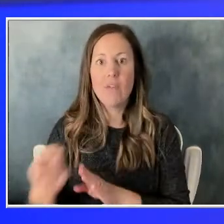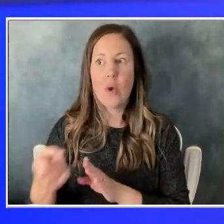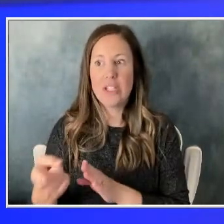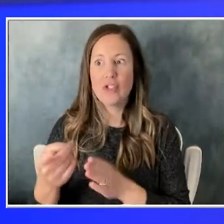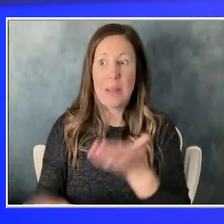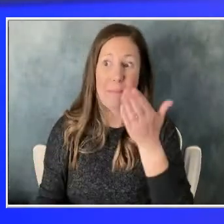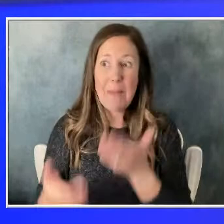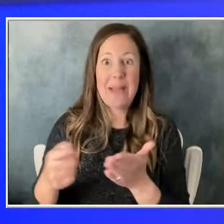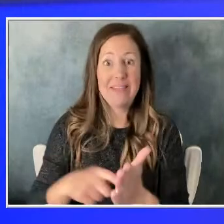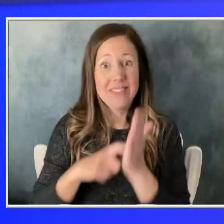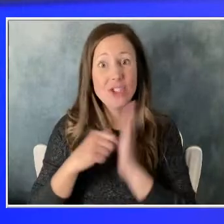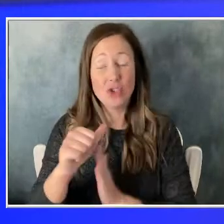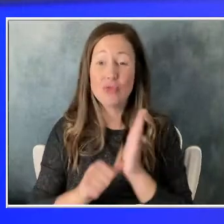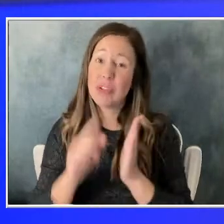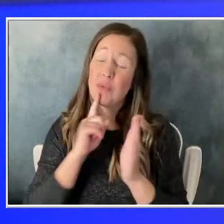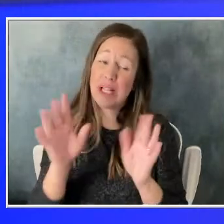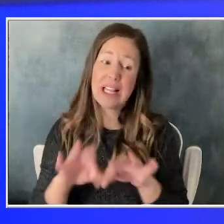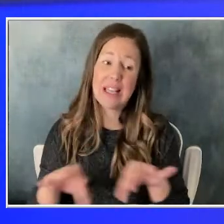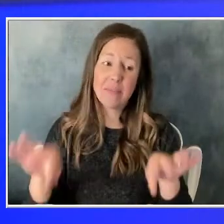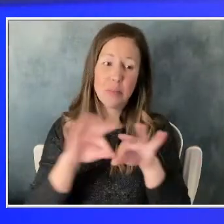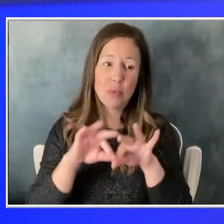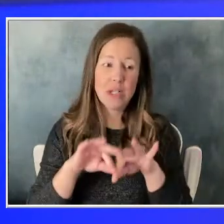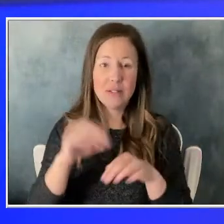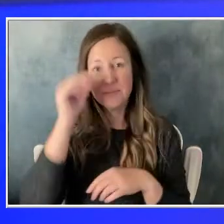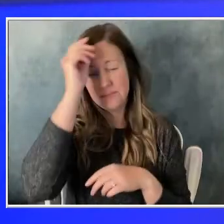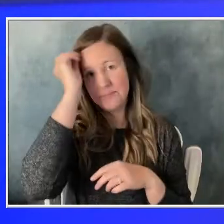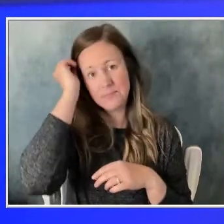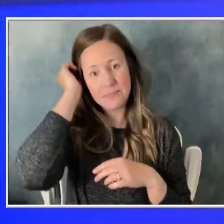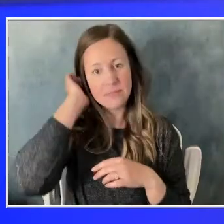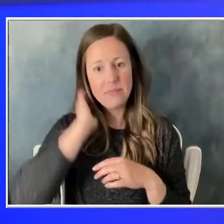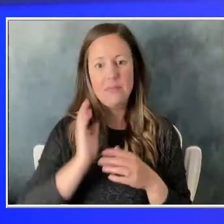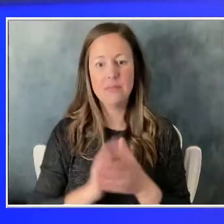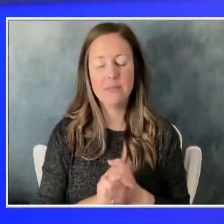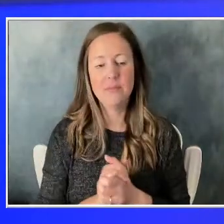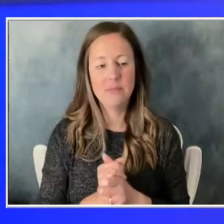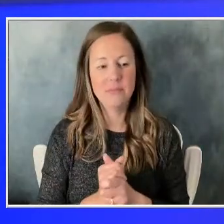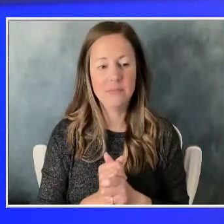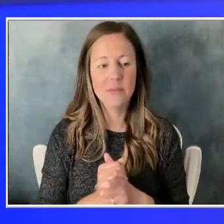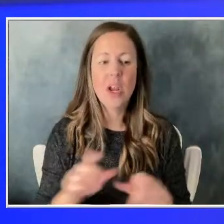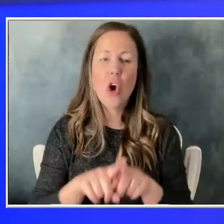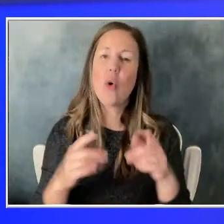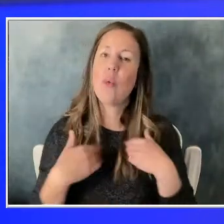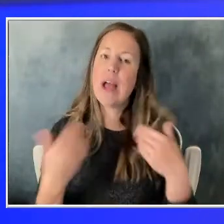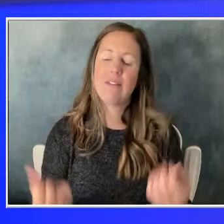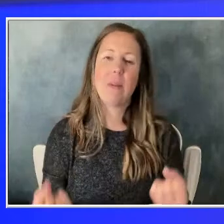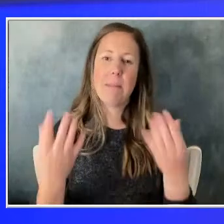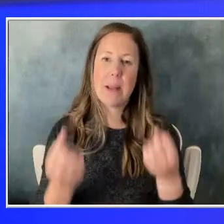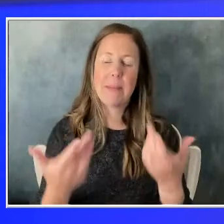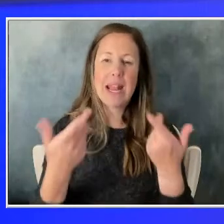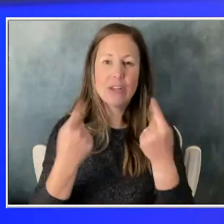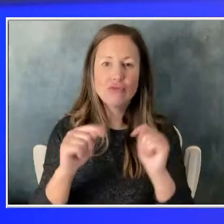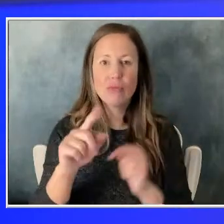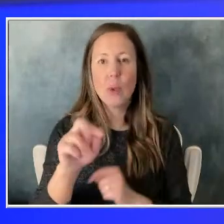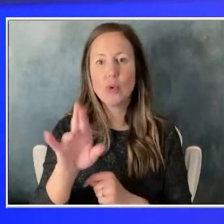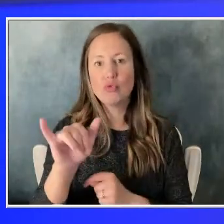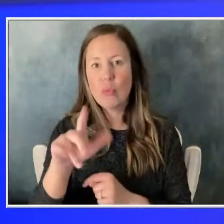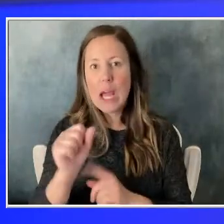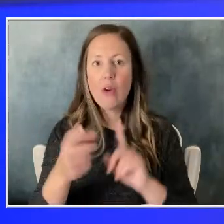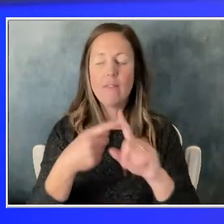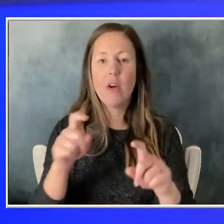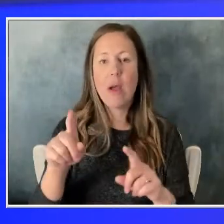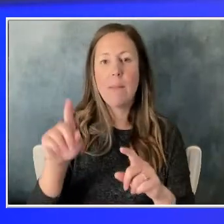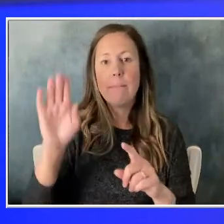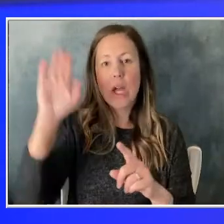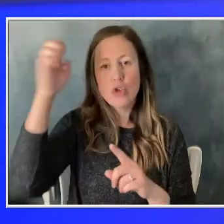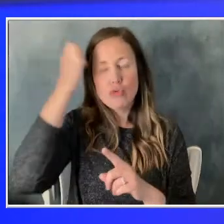very important. And we have a lot of clinical trials from United States, from Europe, from Asia. We know the sooner we